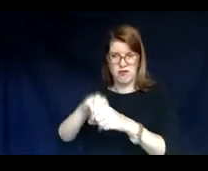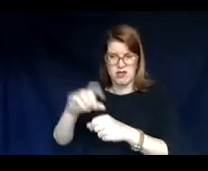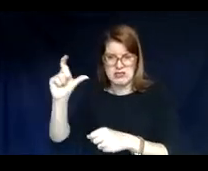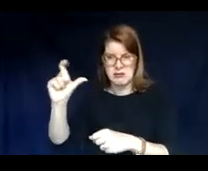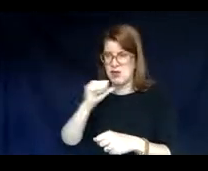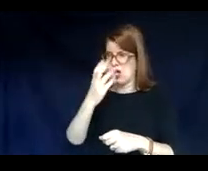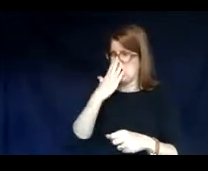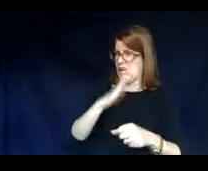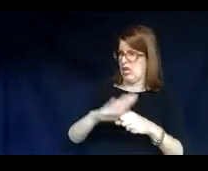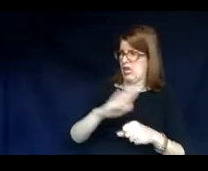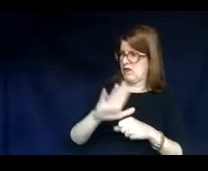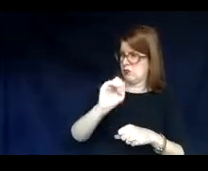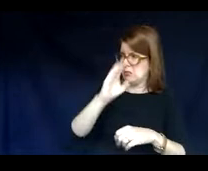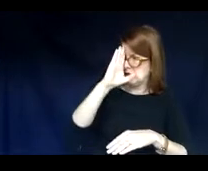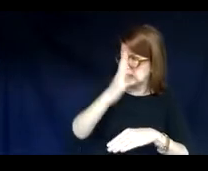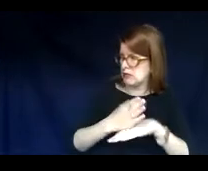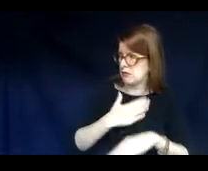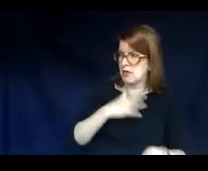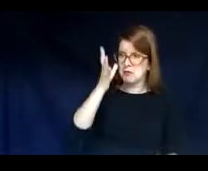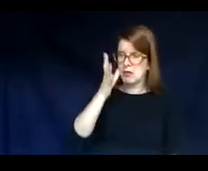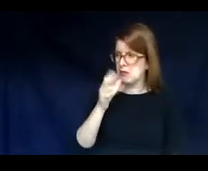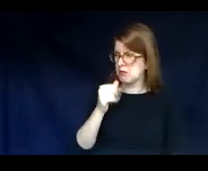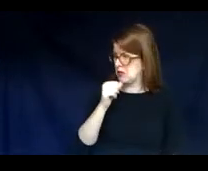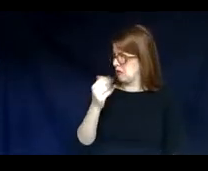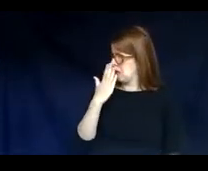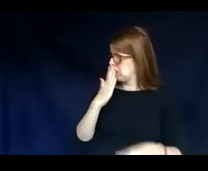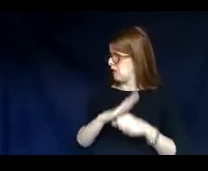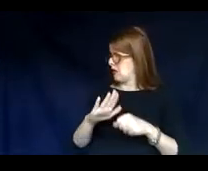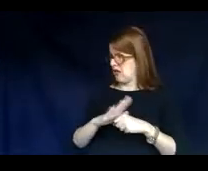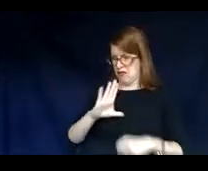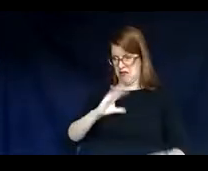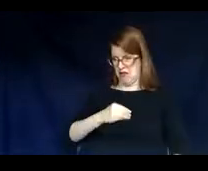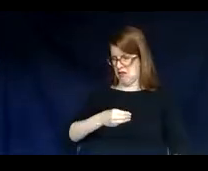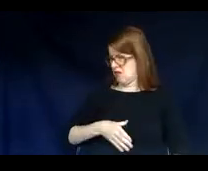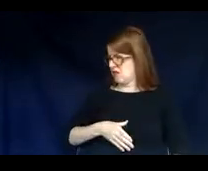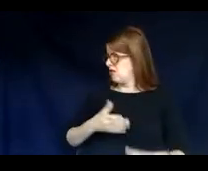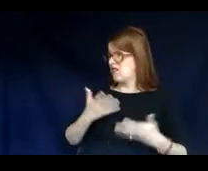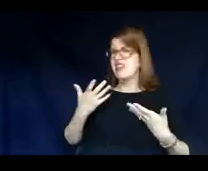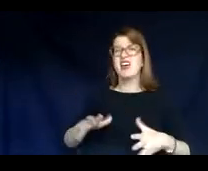parents. I wasn't good enough. And to be told that is devastating.